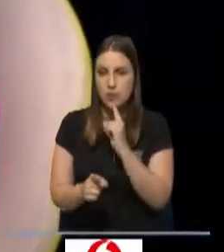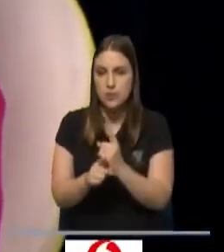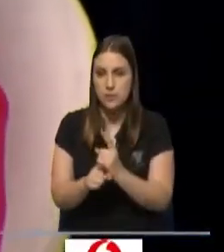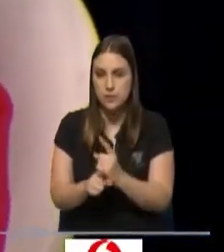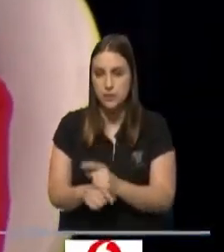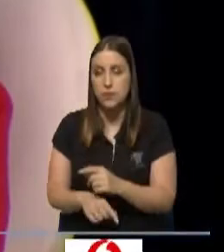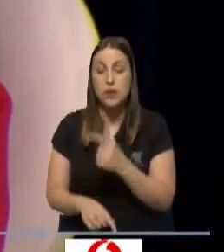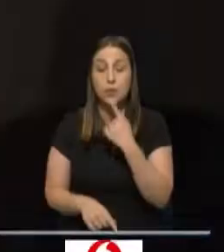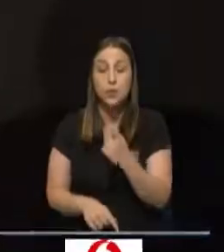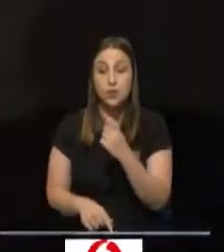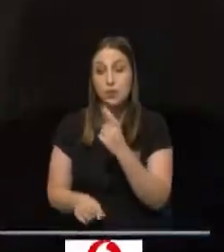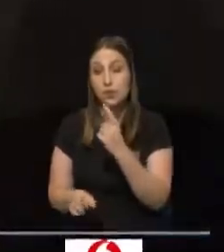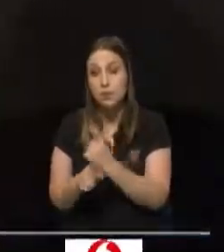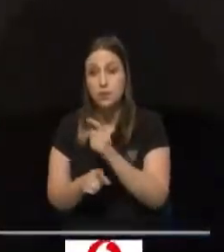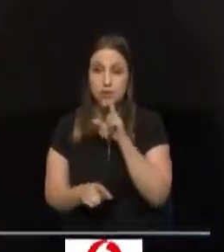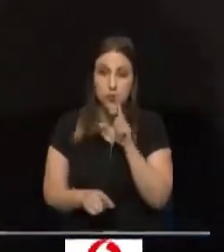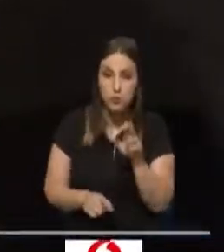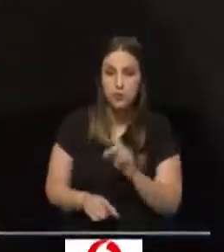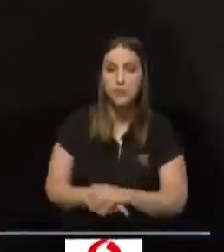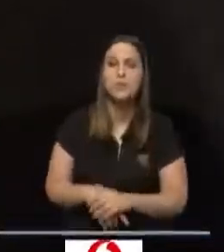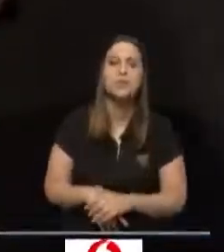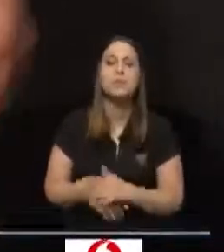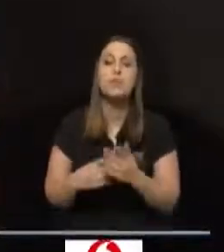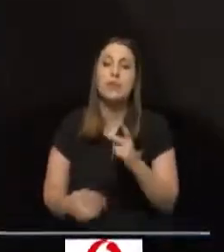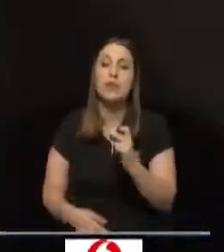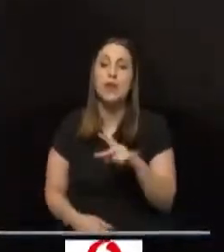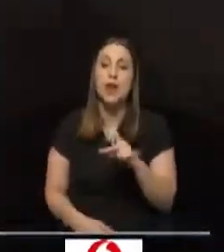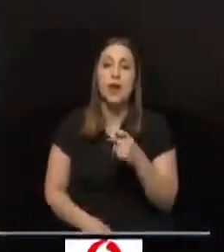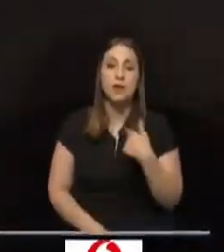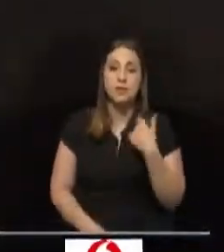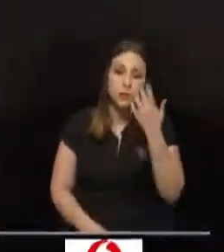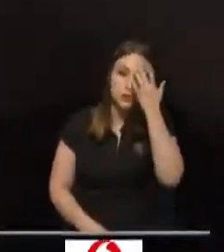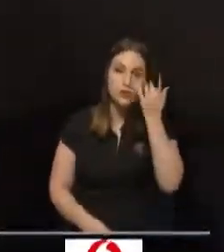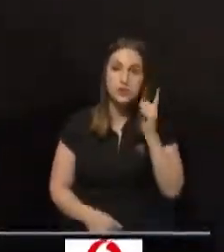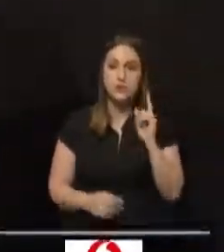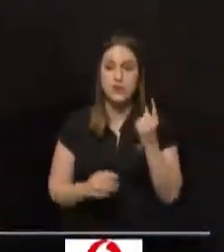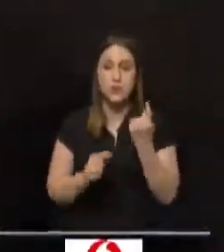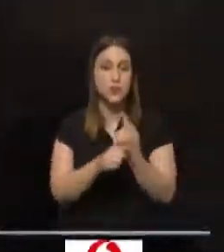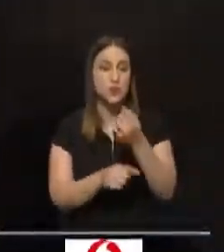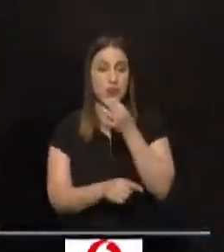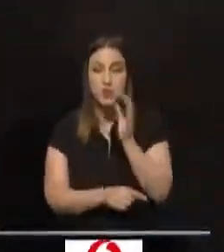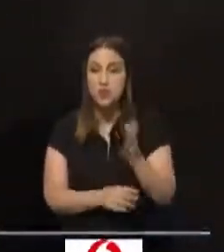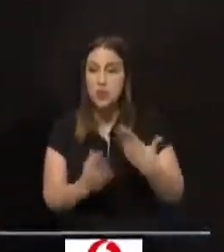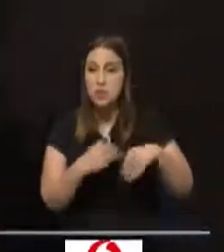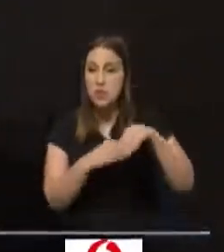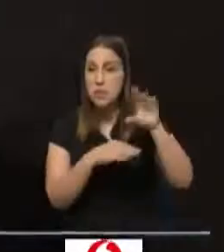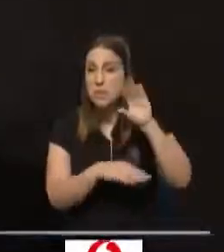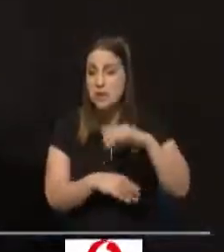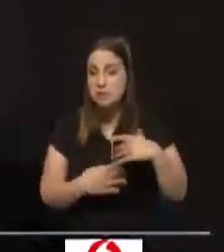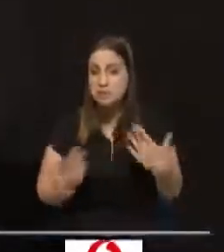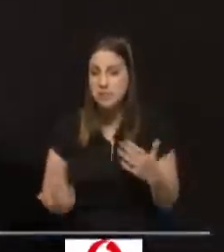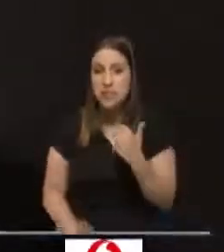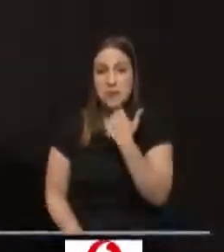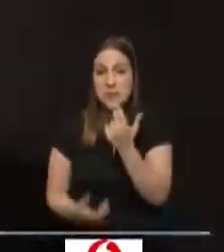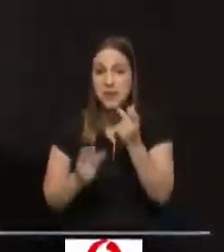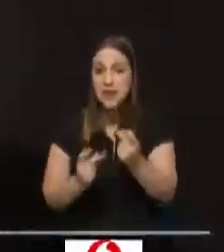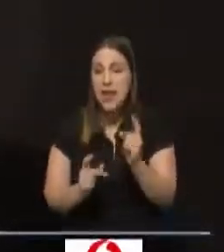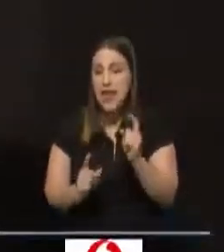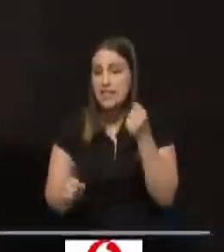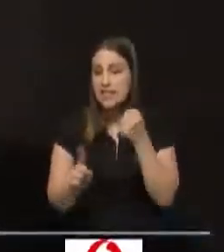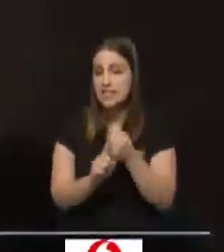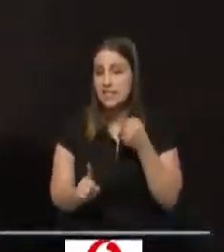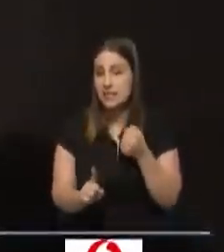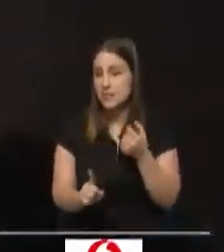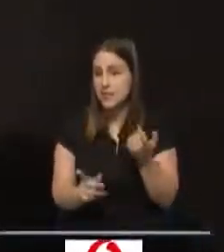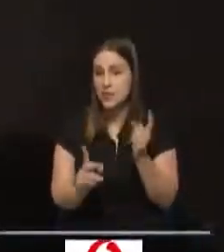the same question? Well, Anne has already mentioned, said, I mean, it's not easy to add anything